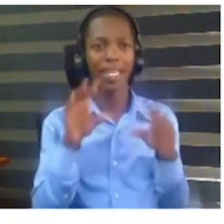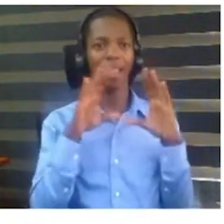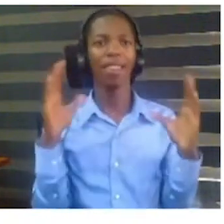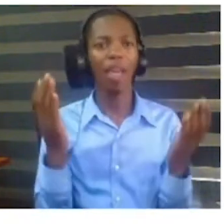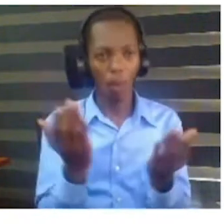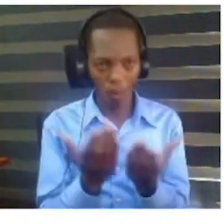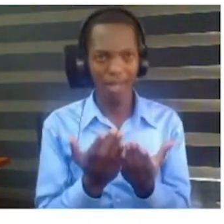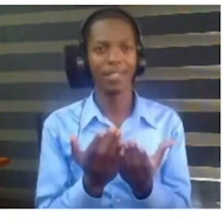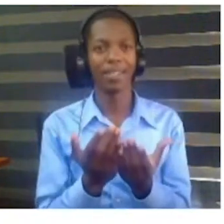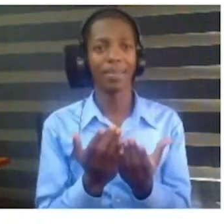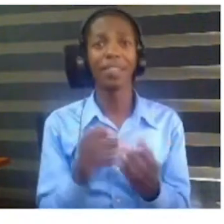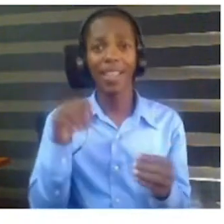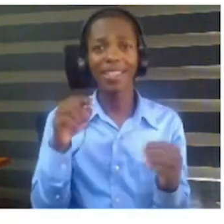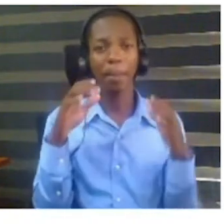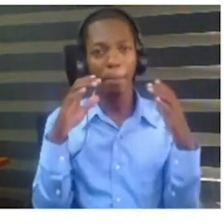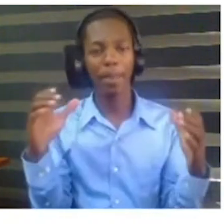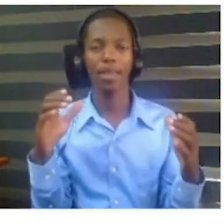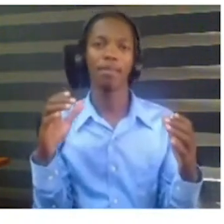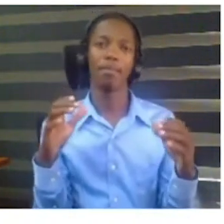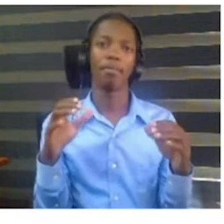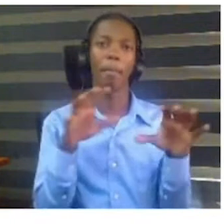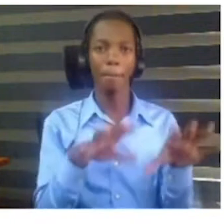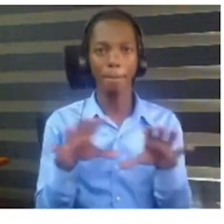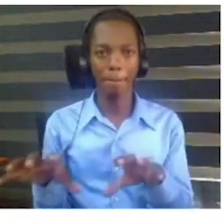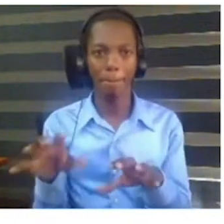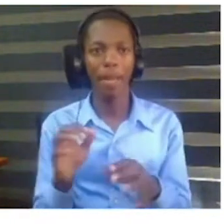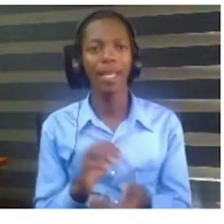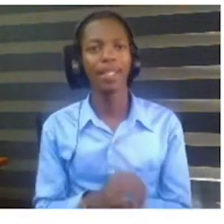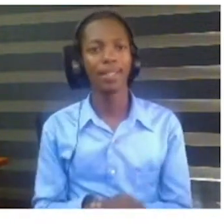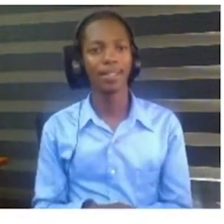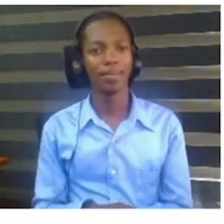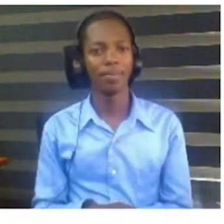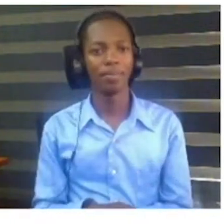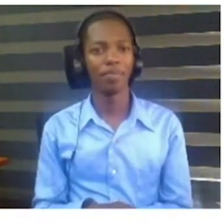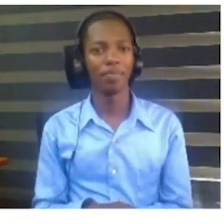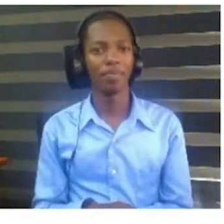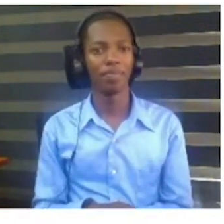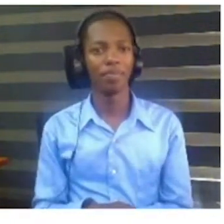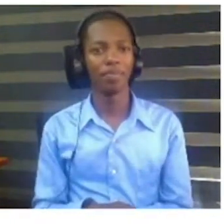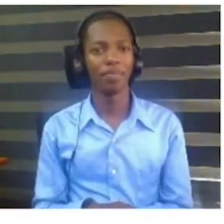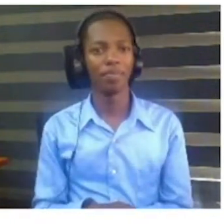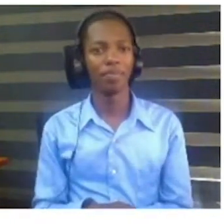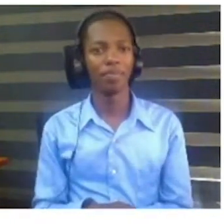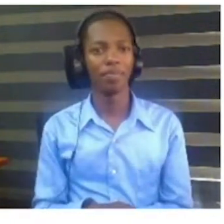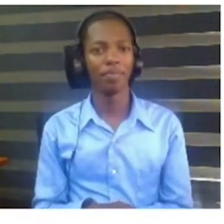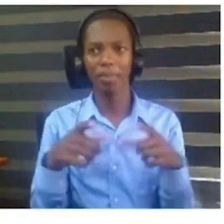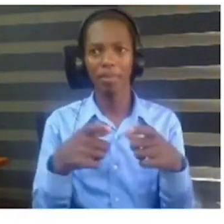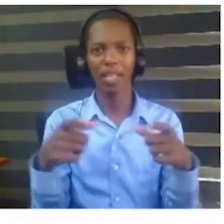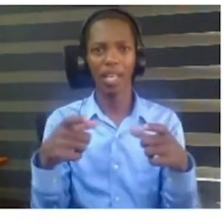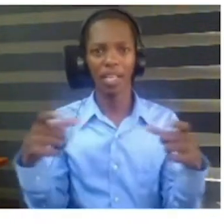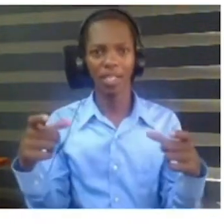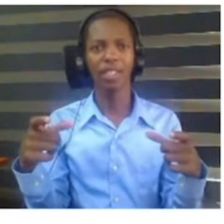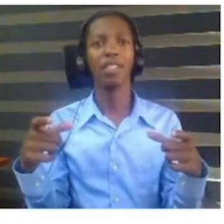significant market. You also increase content discoverability. If you add captions